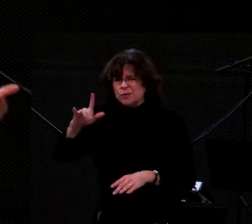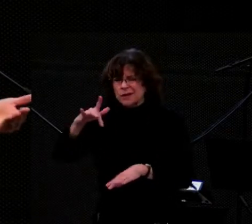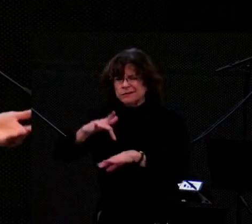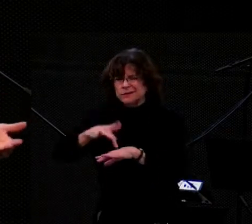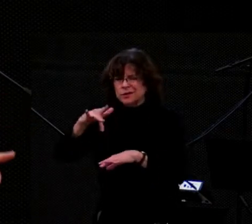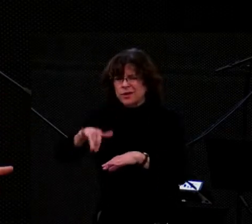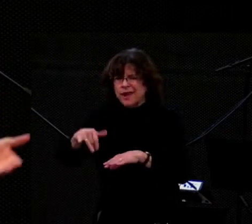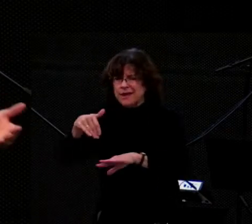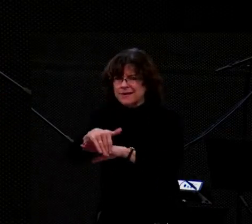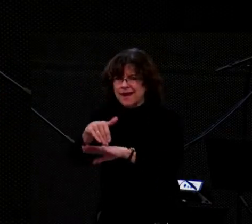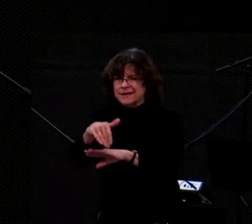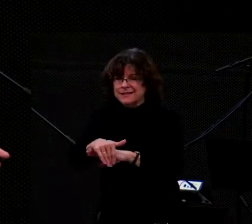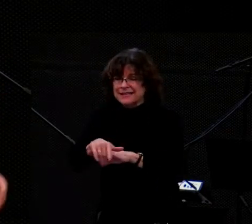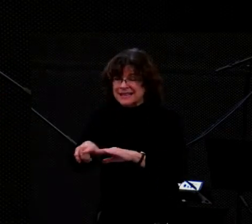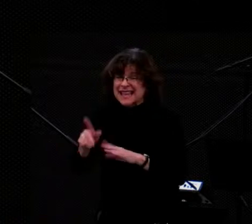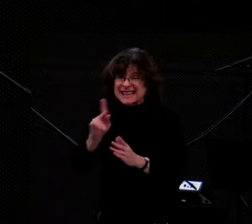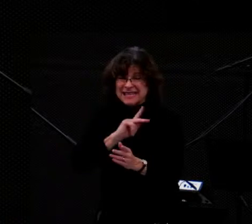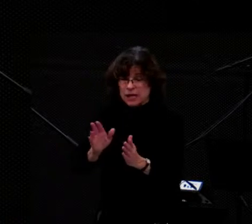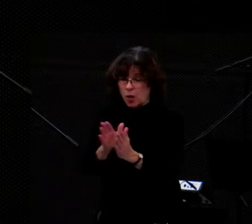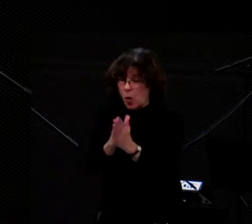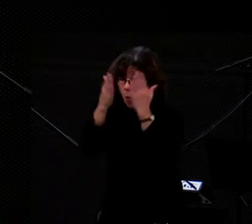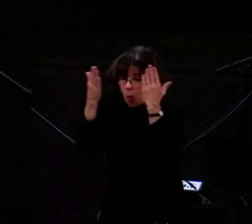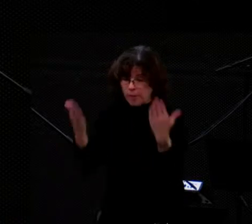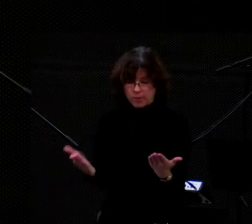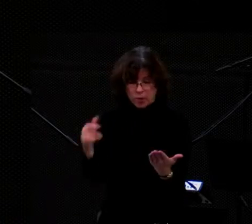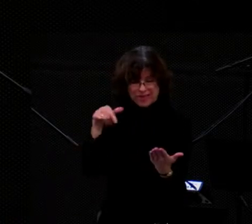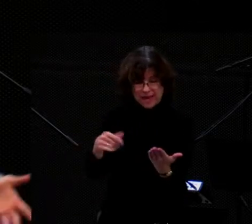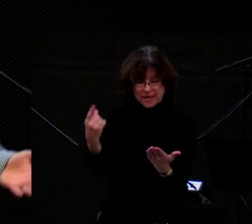not actually being rewarded for saving his life?